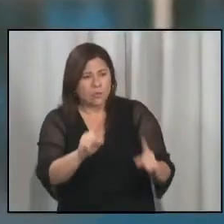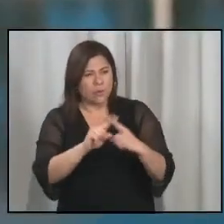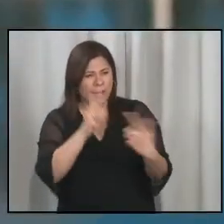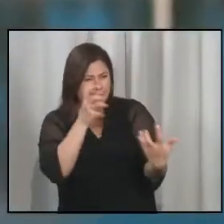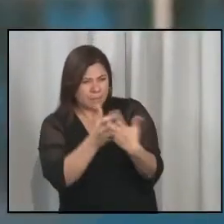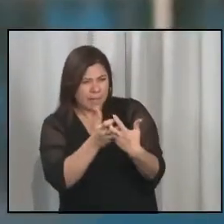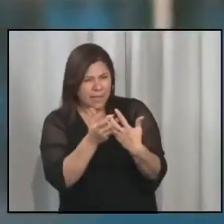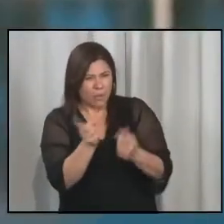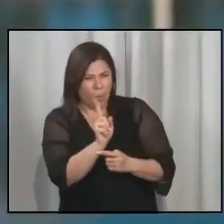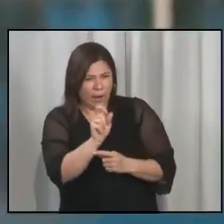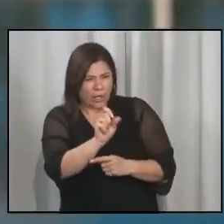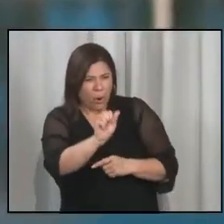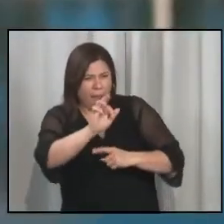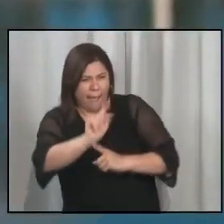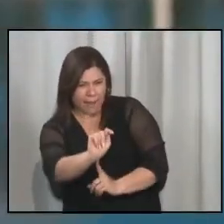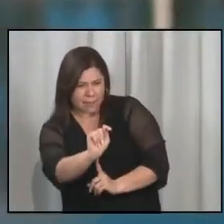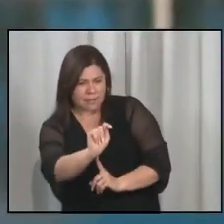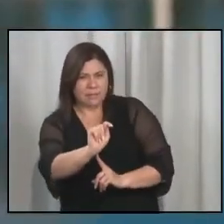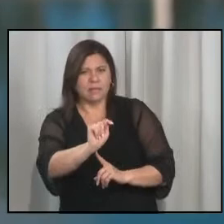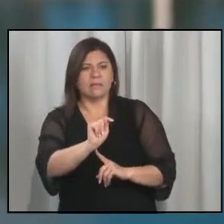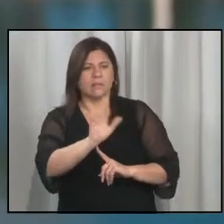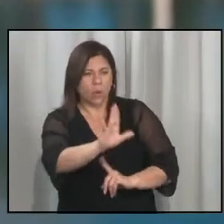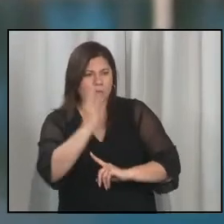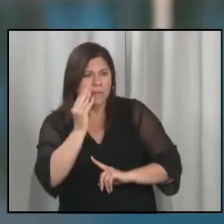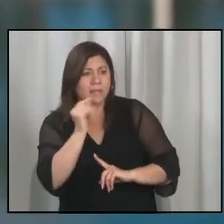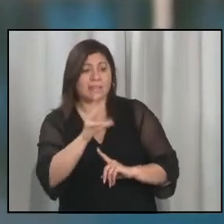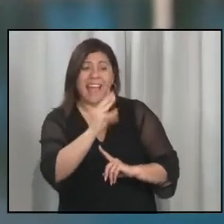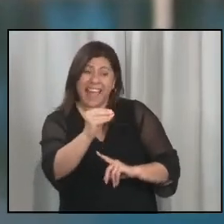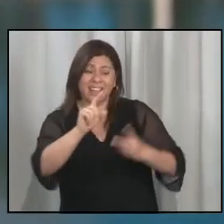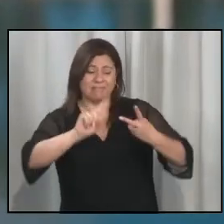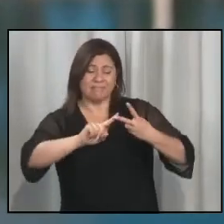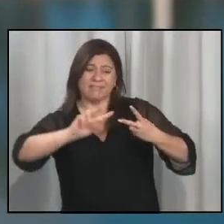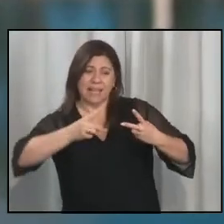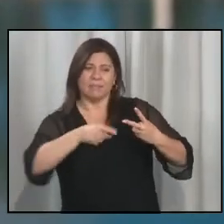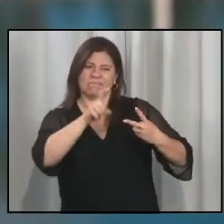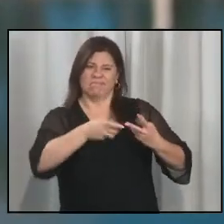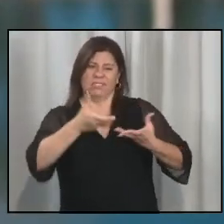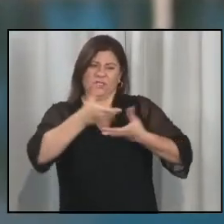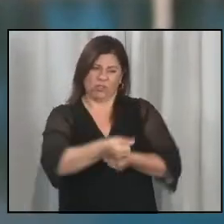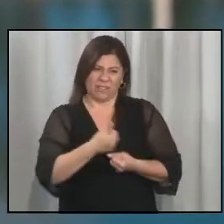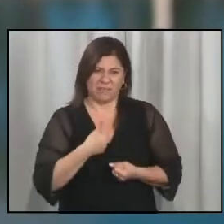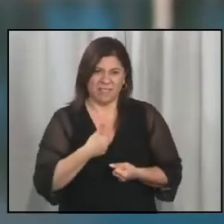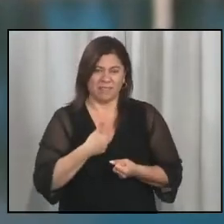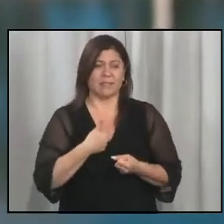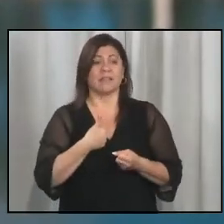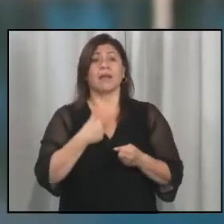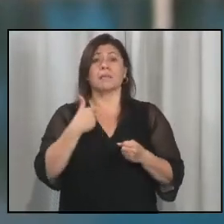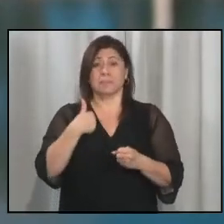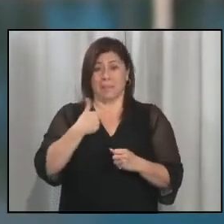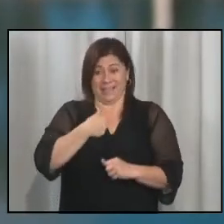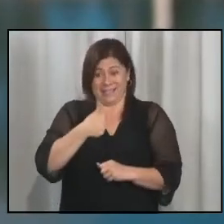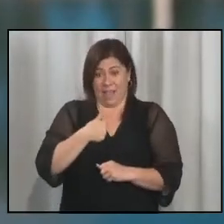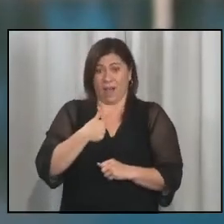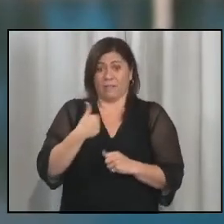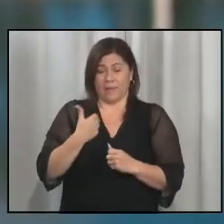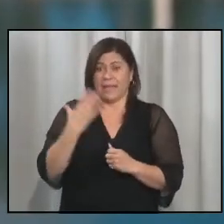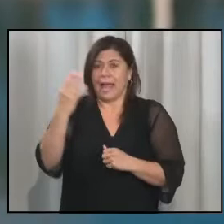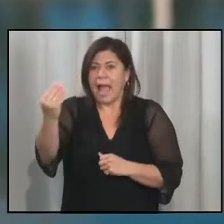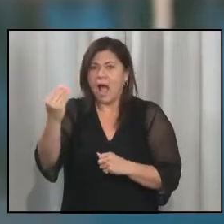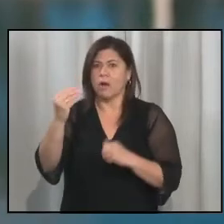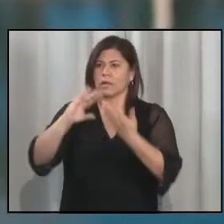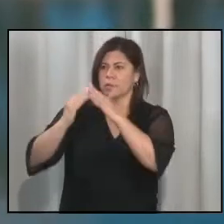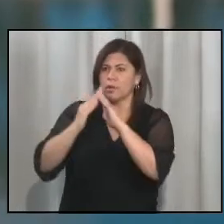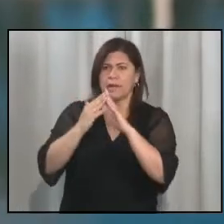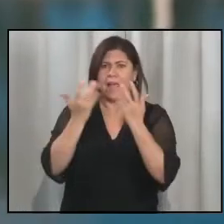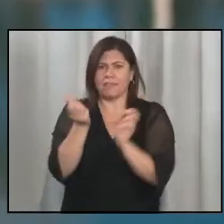they're at, and to trust me. Being out in the community has enabled us to make connections that might